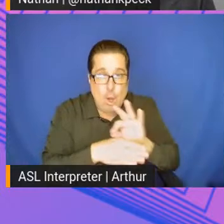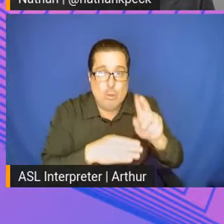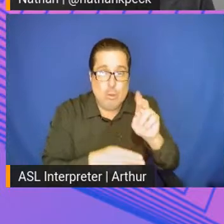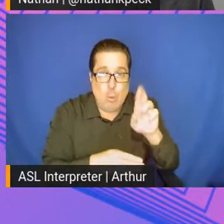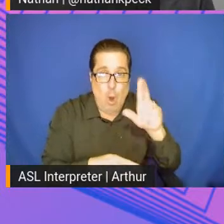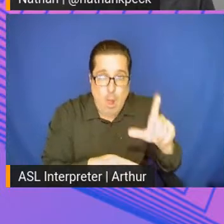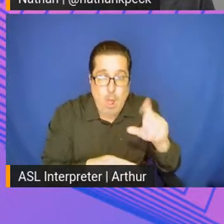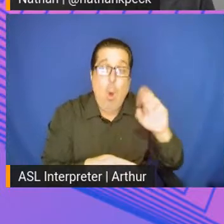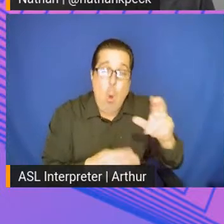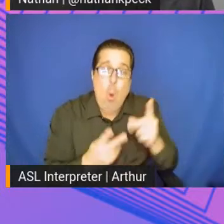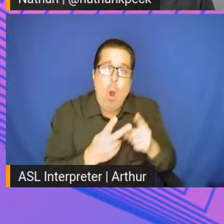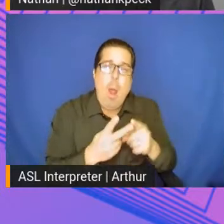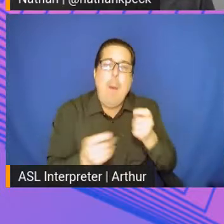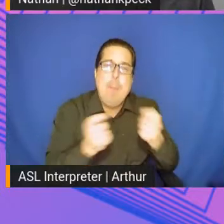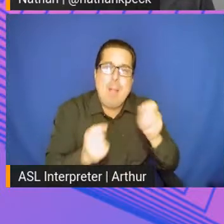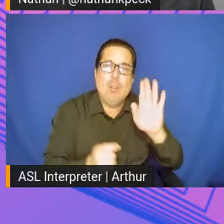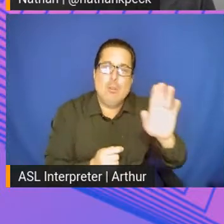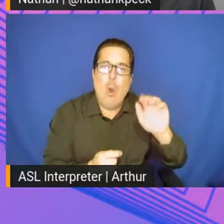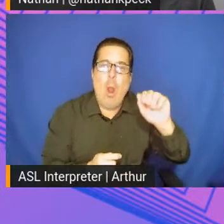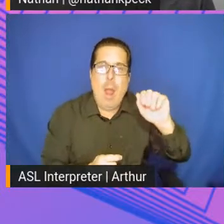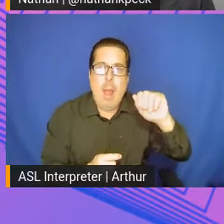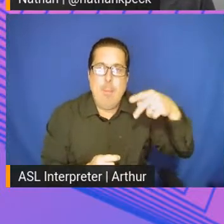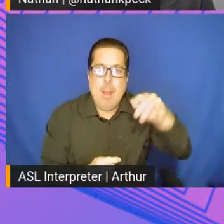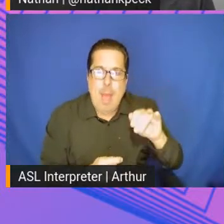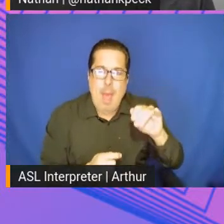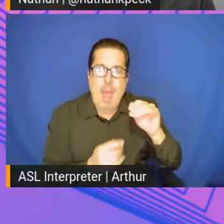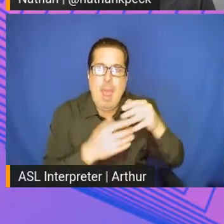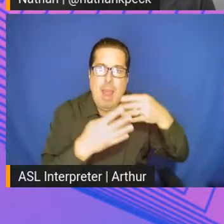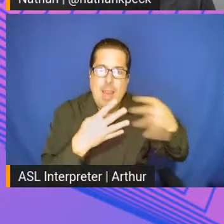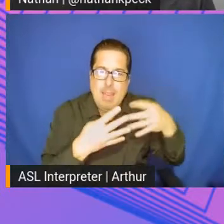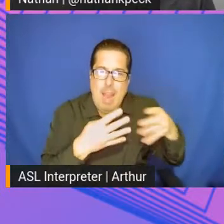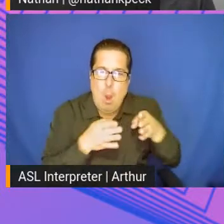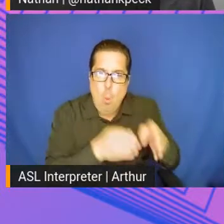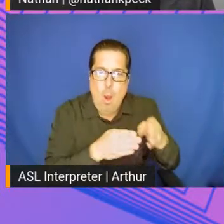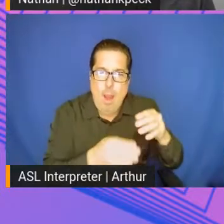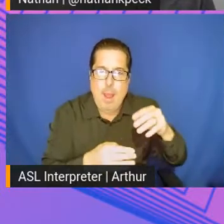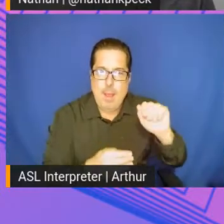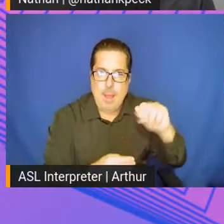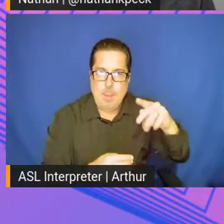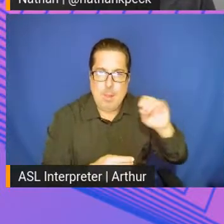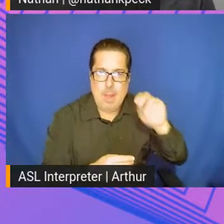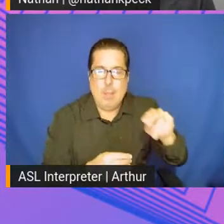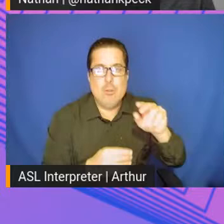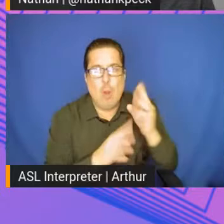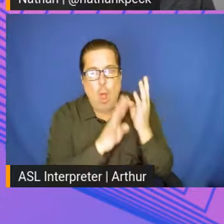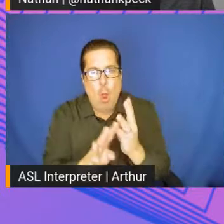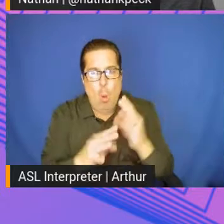to manage your own API gateway or application load balancer on the side. Now, if you